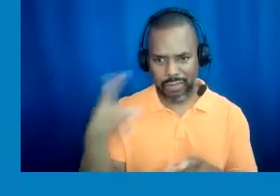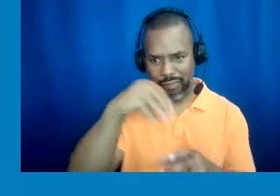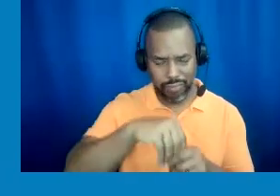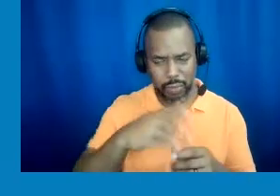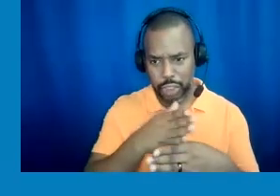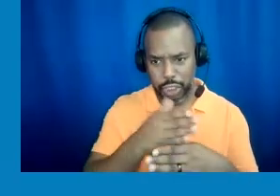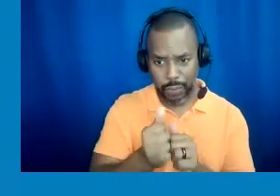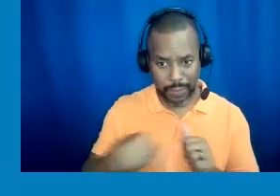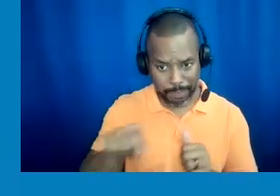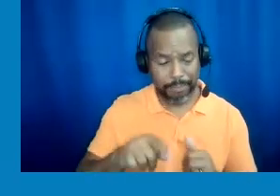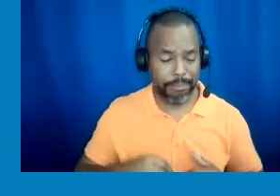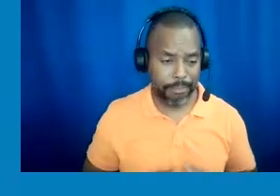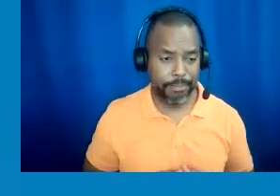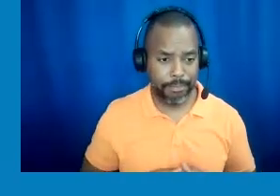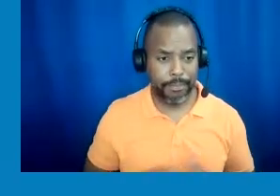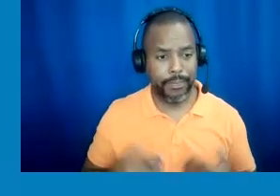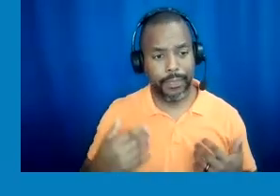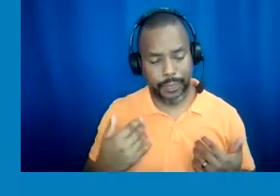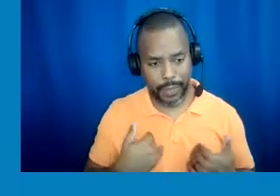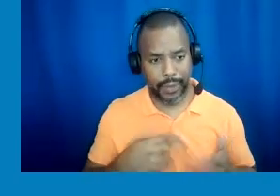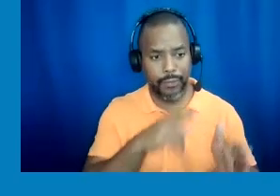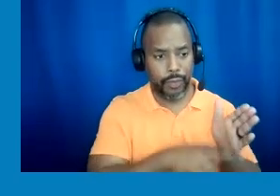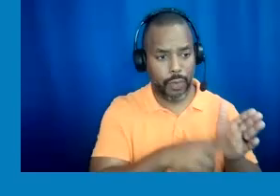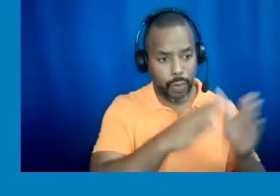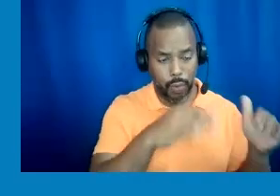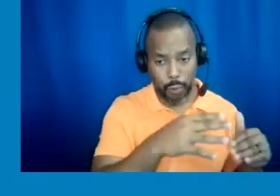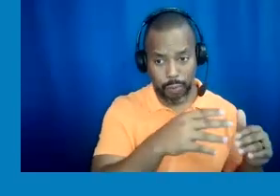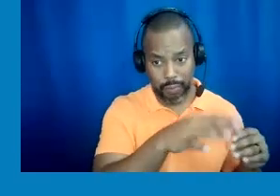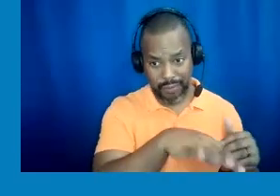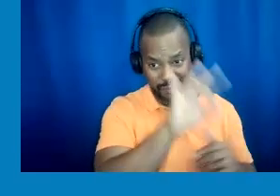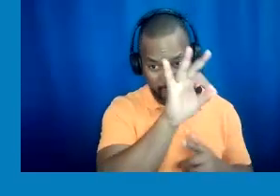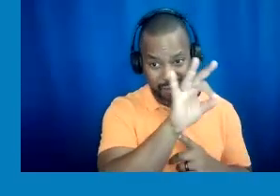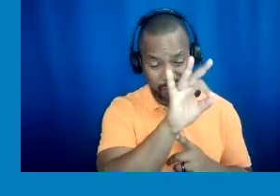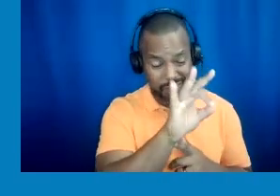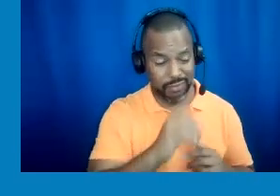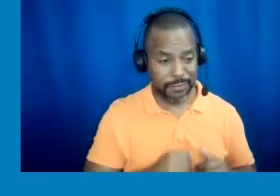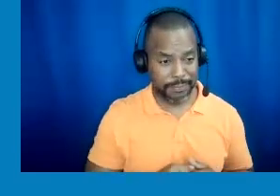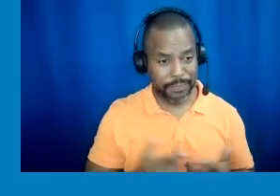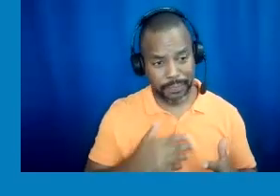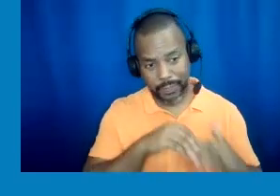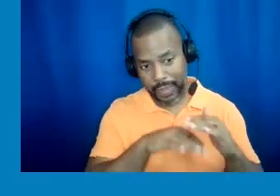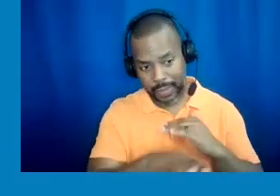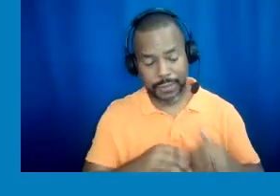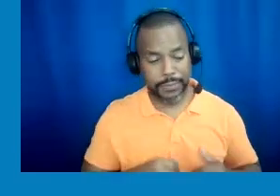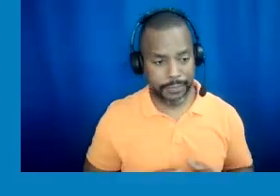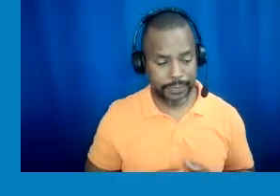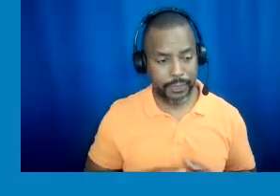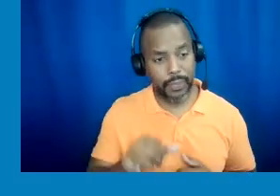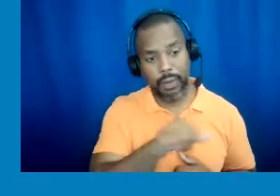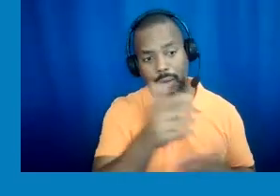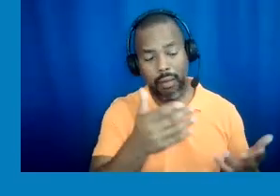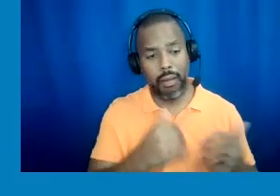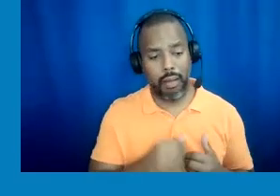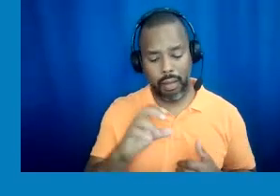them. They have a funeral home finder uh, access that you can use. There's also a